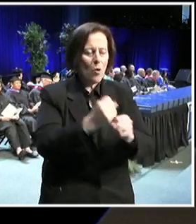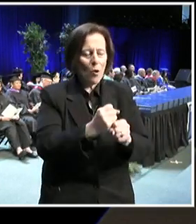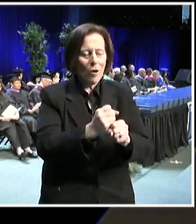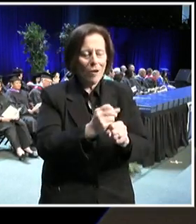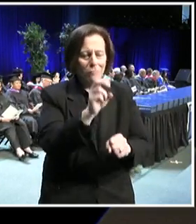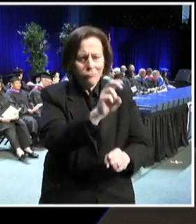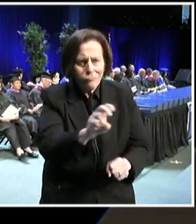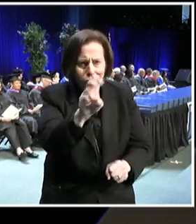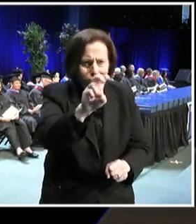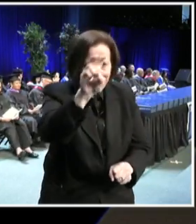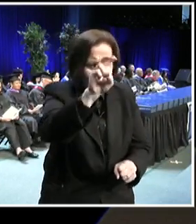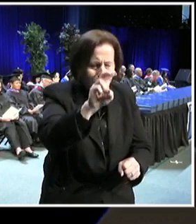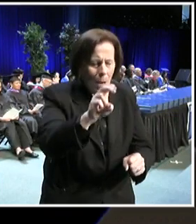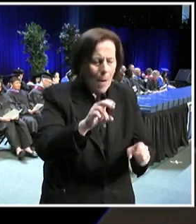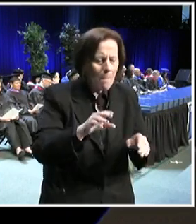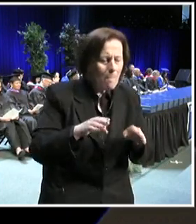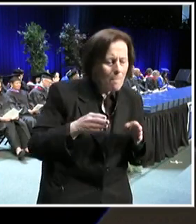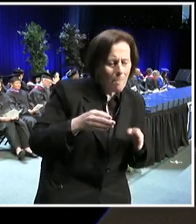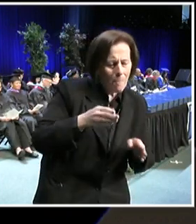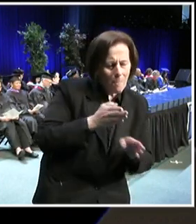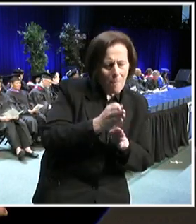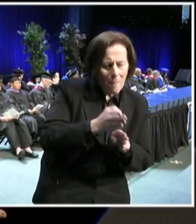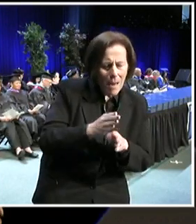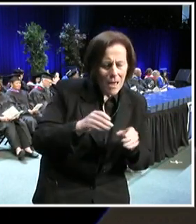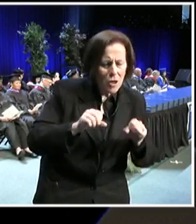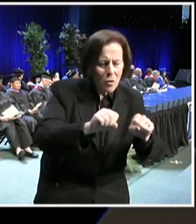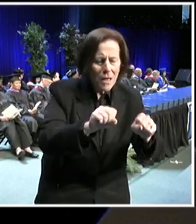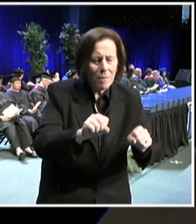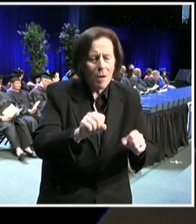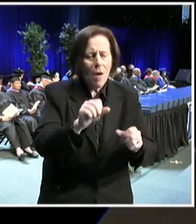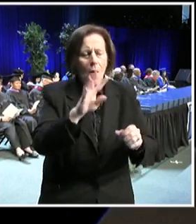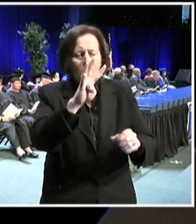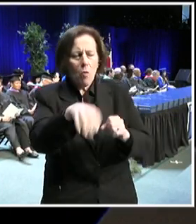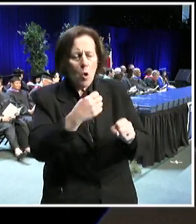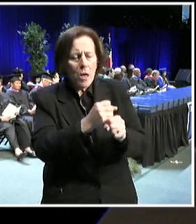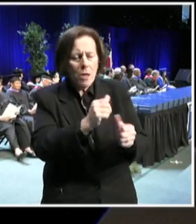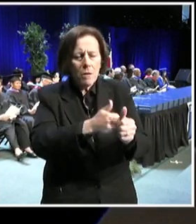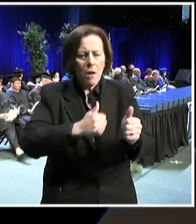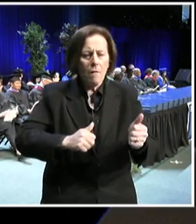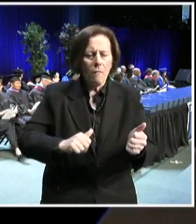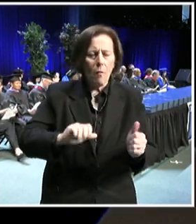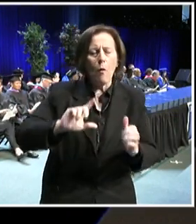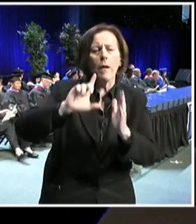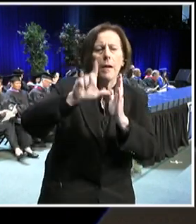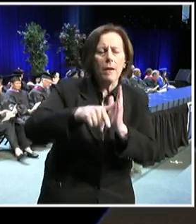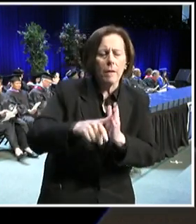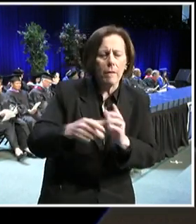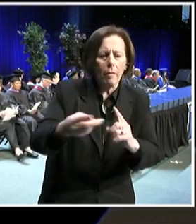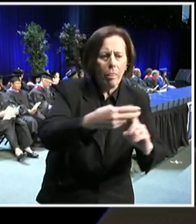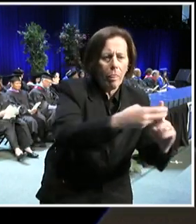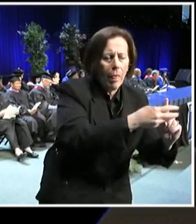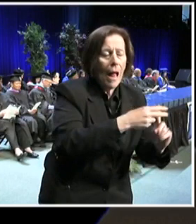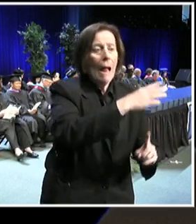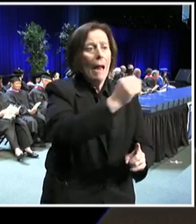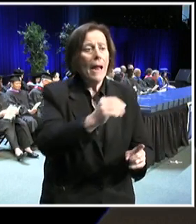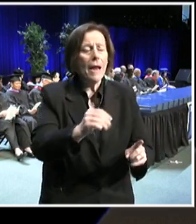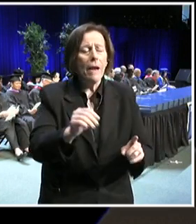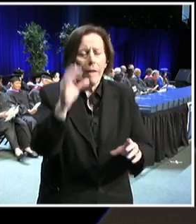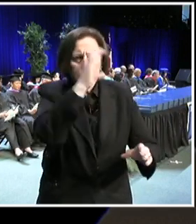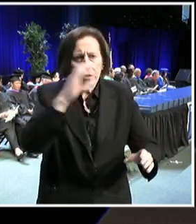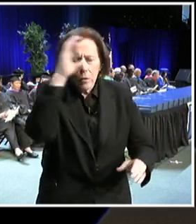Main Street, 4 years of avoiding tardy sweeps, and 4 years of finding an open restroom. My goodness, guys.